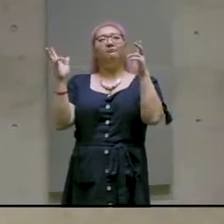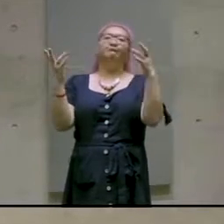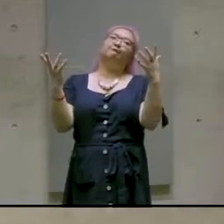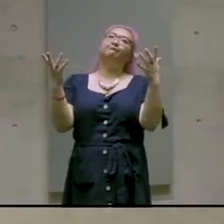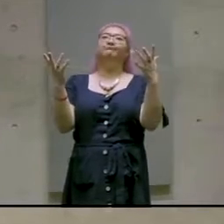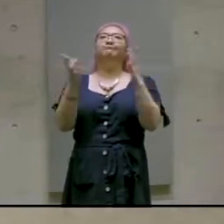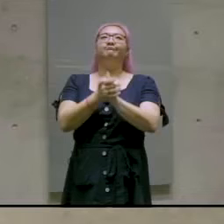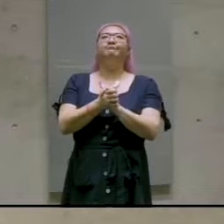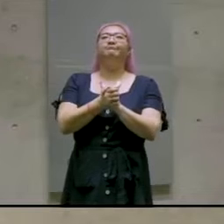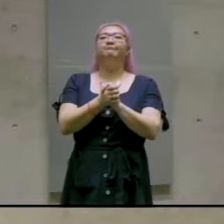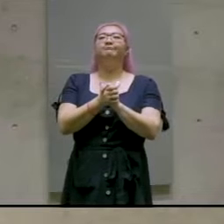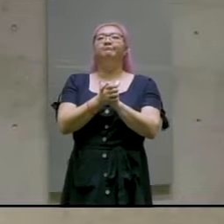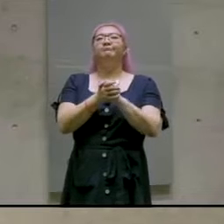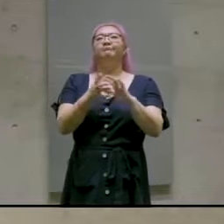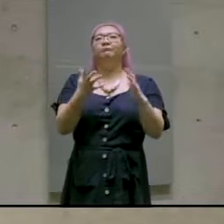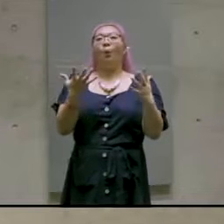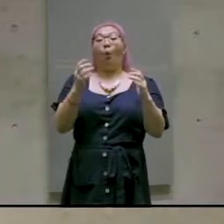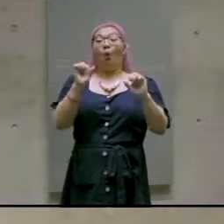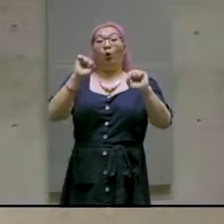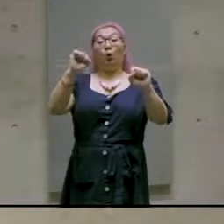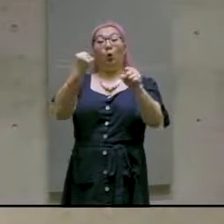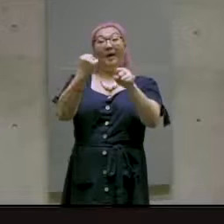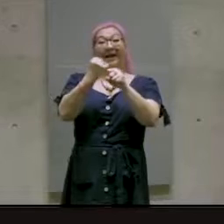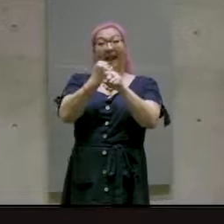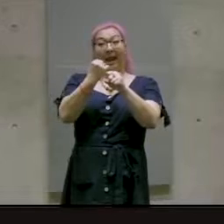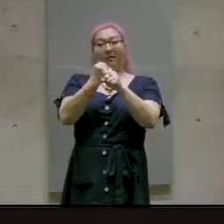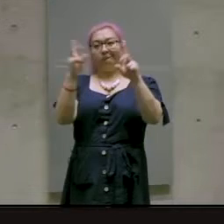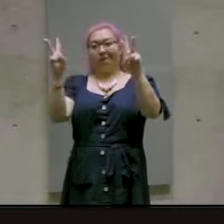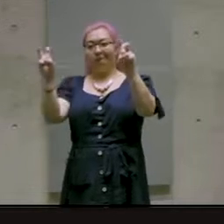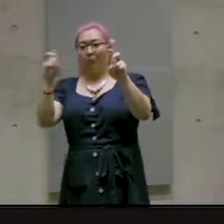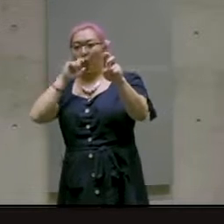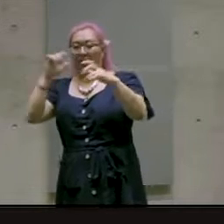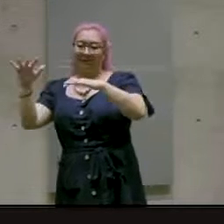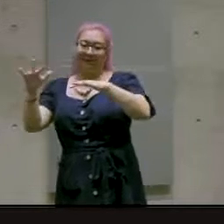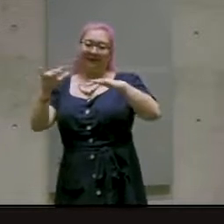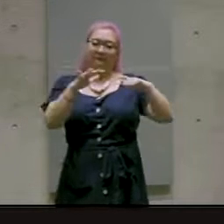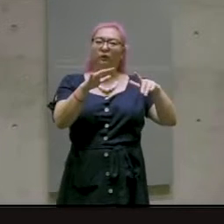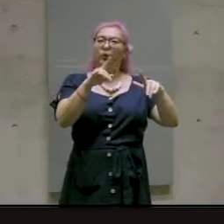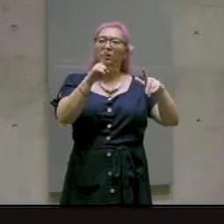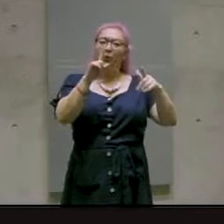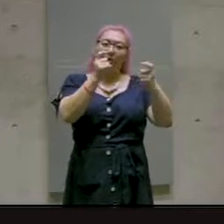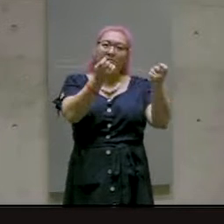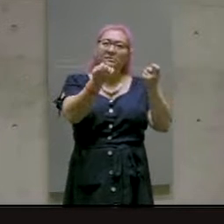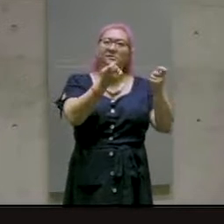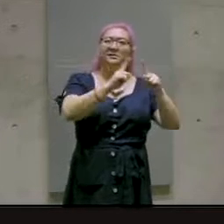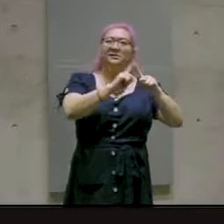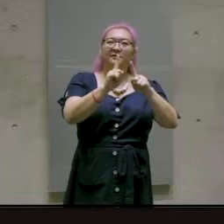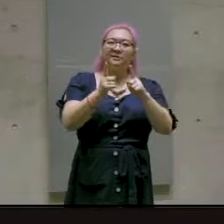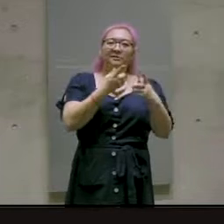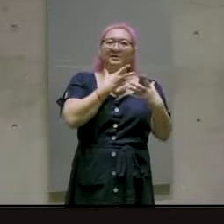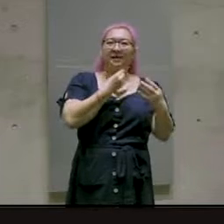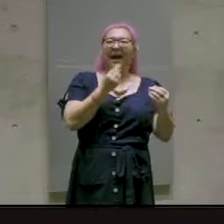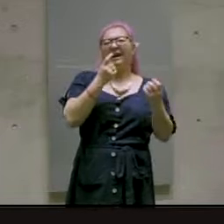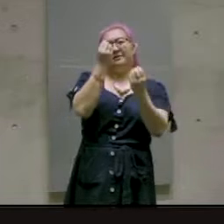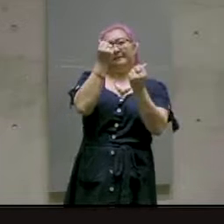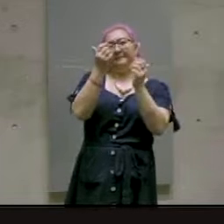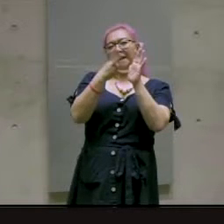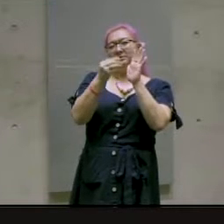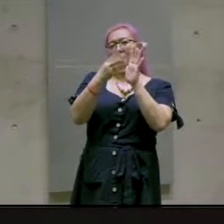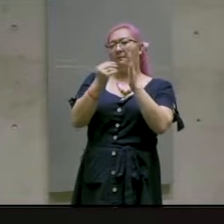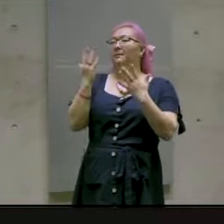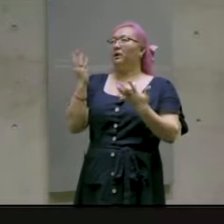of influence what desire and scenes of desire look like within your game, I've got a few examples from some of our